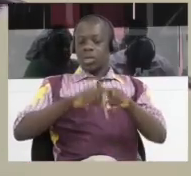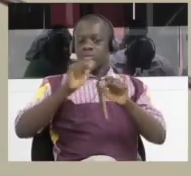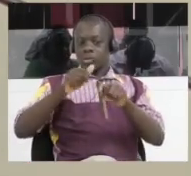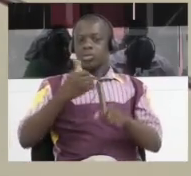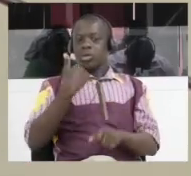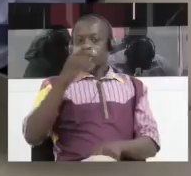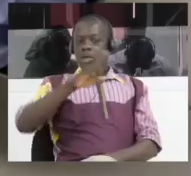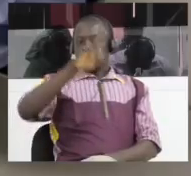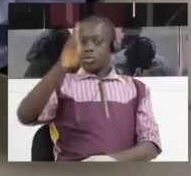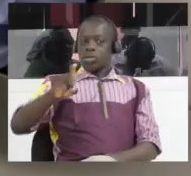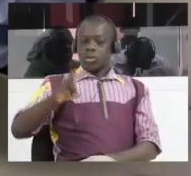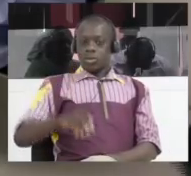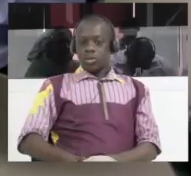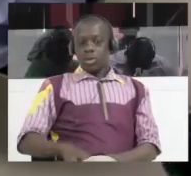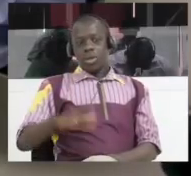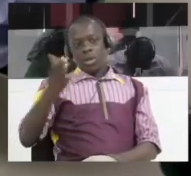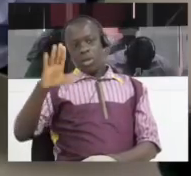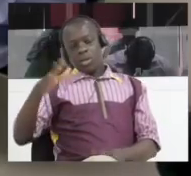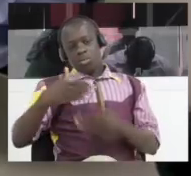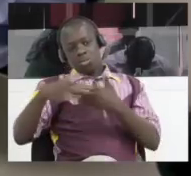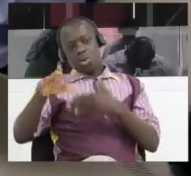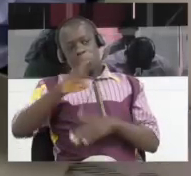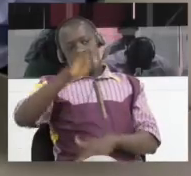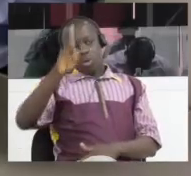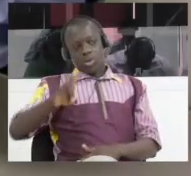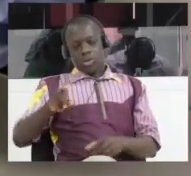further questions, Ami? Commissioner Samba?